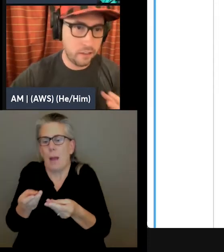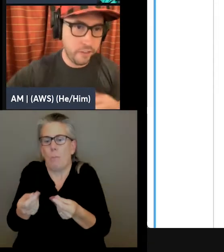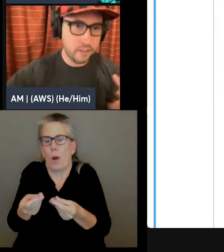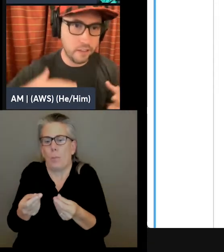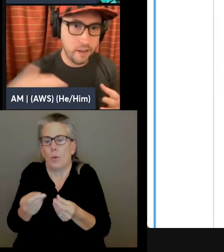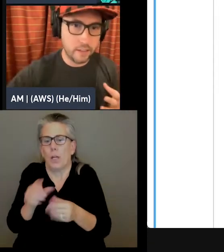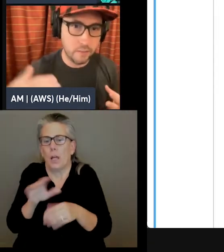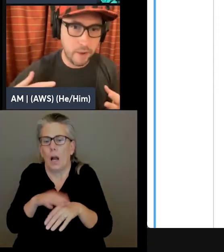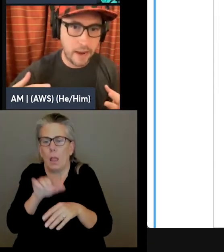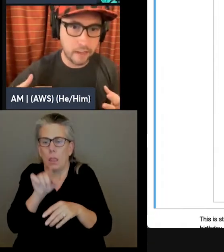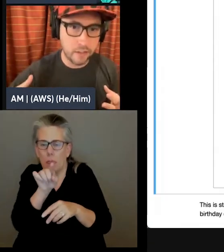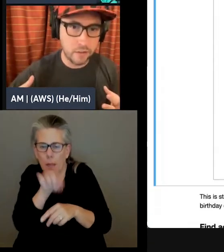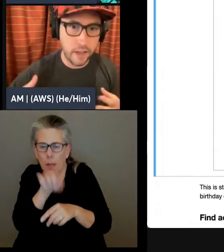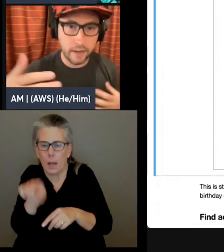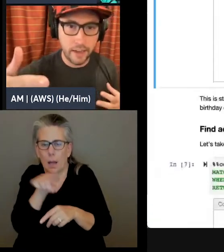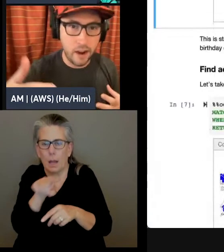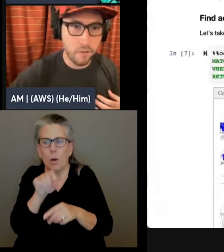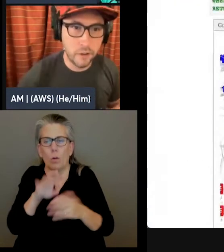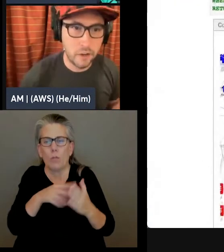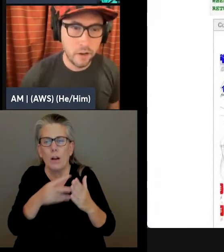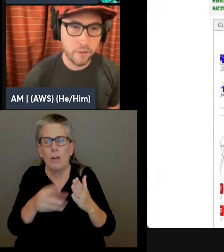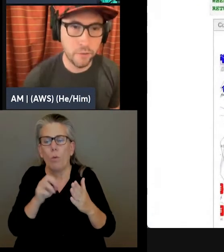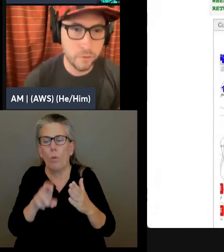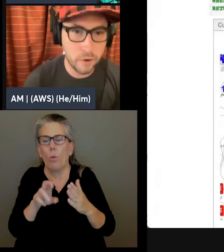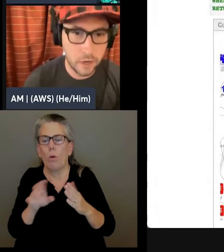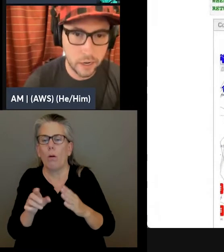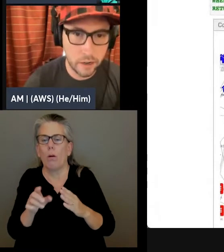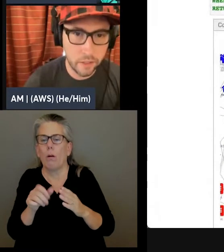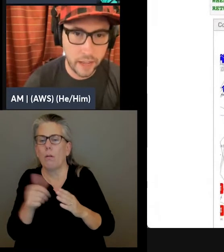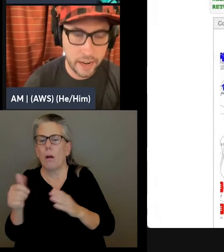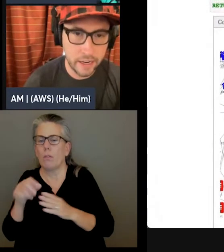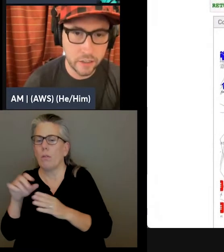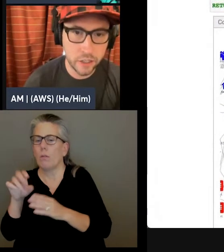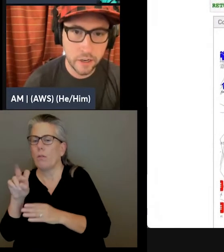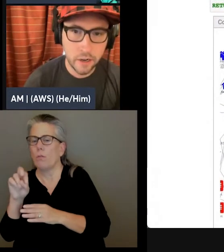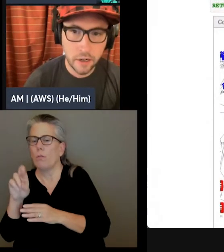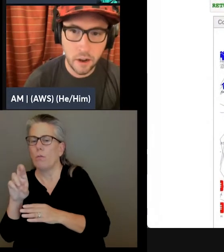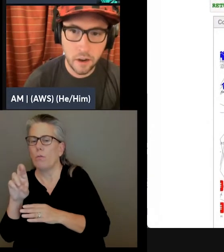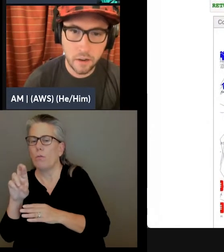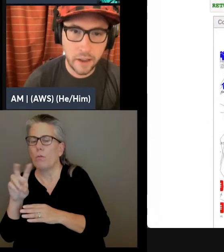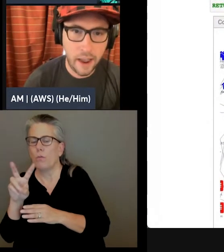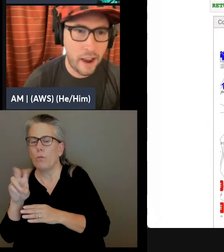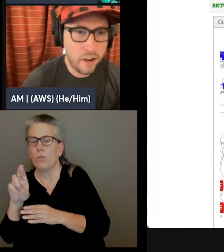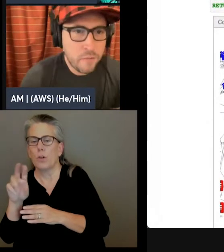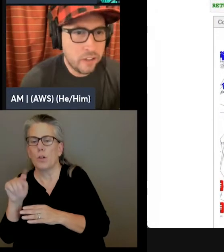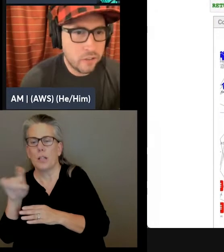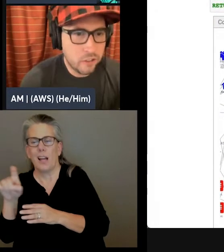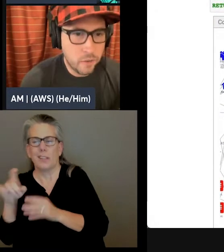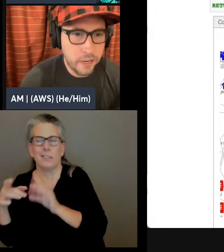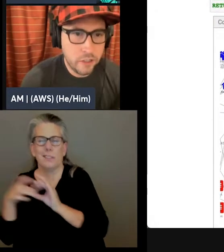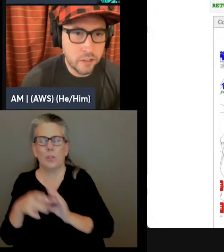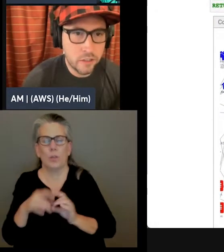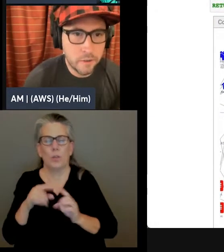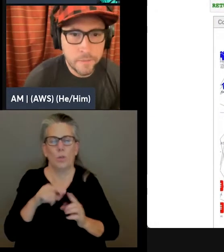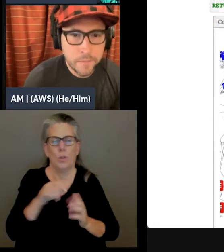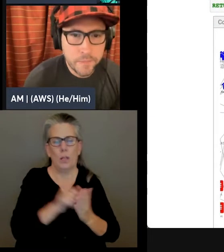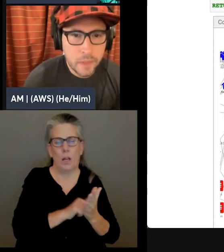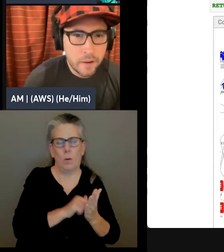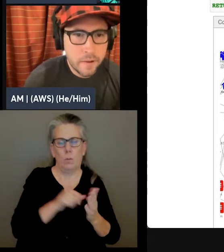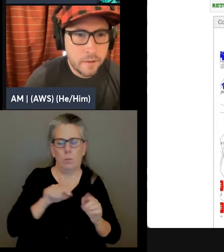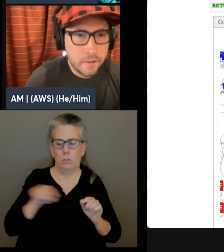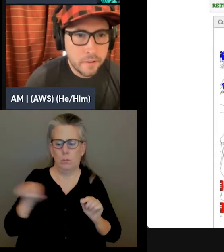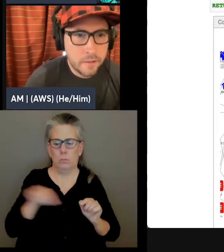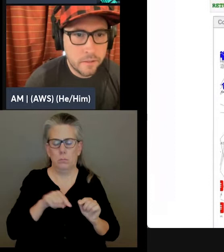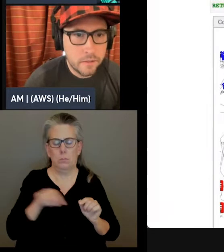vertex itself that's connected back to that account through that edge? How do you? That's actually